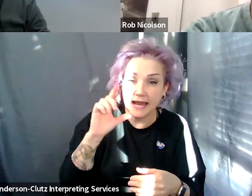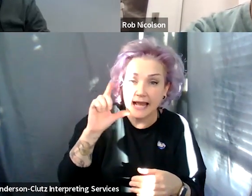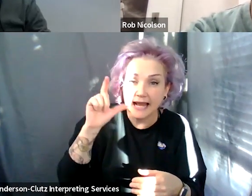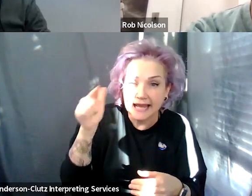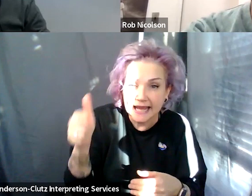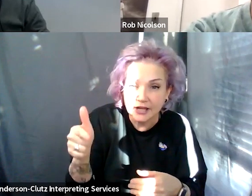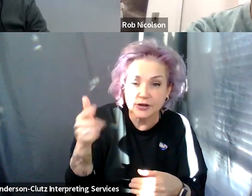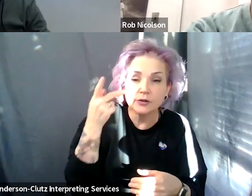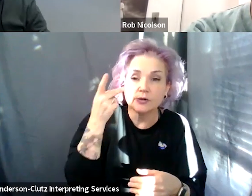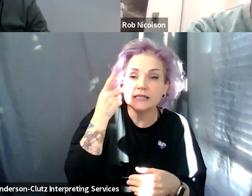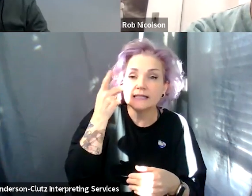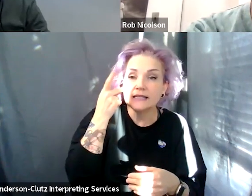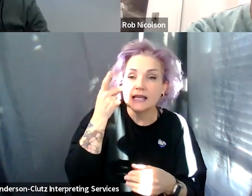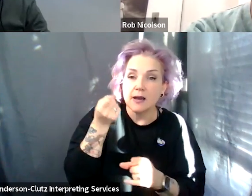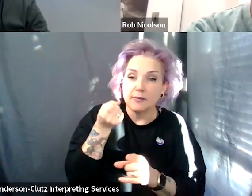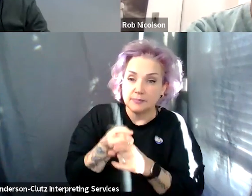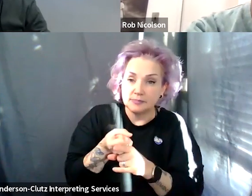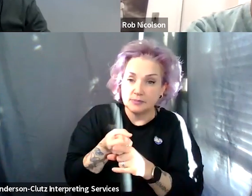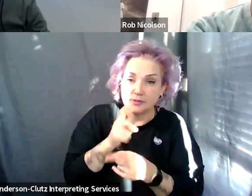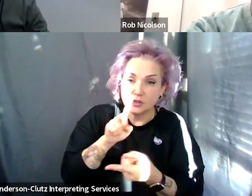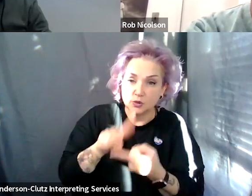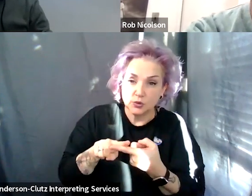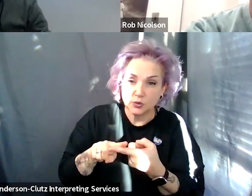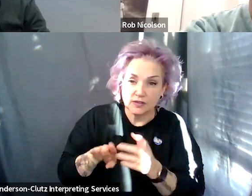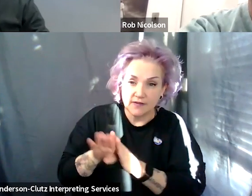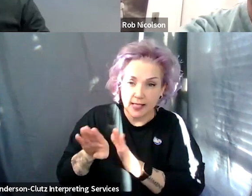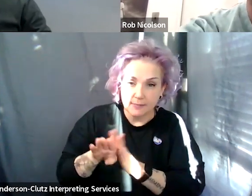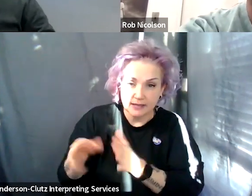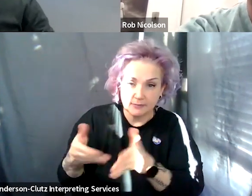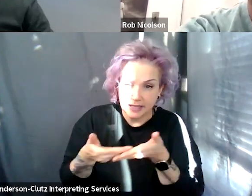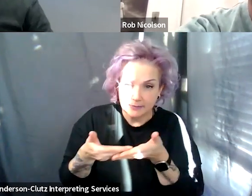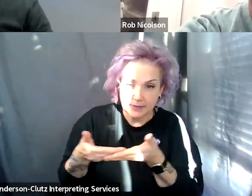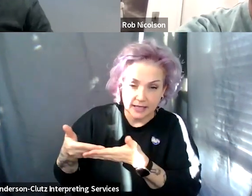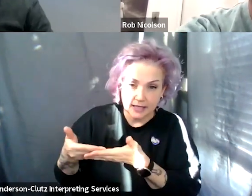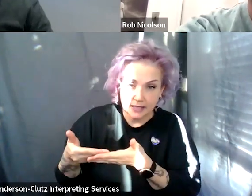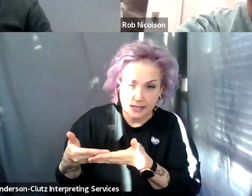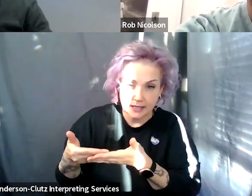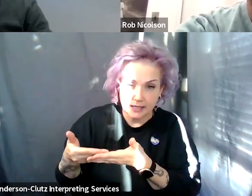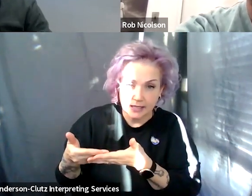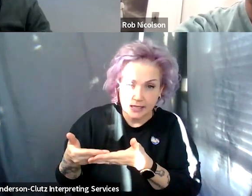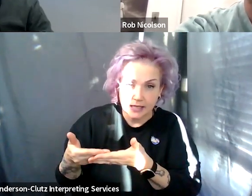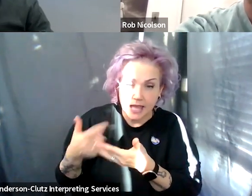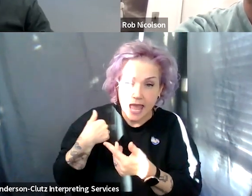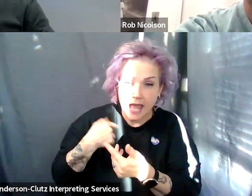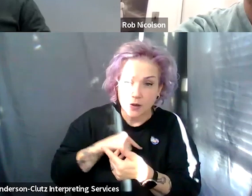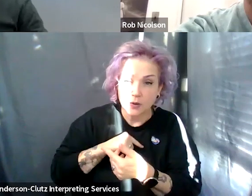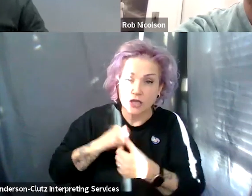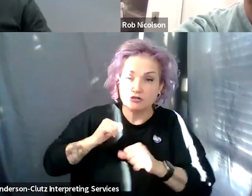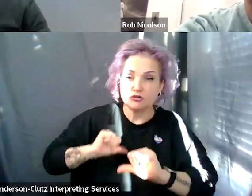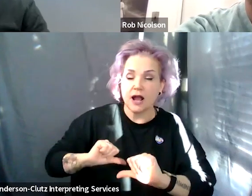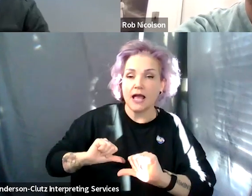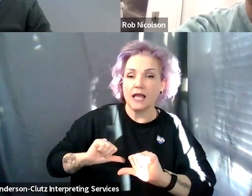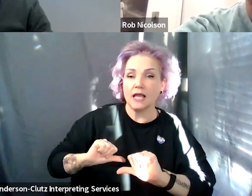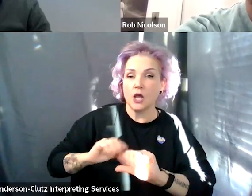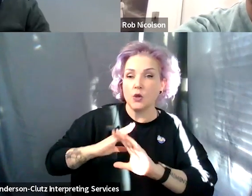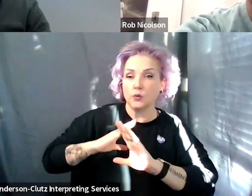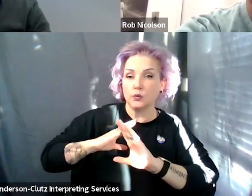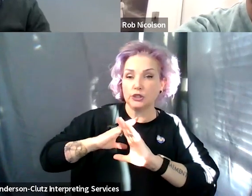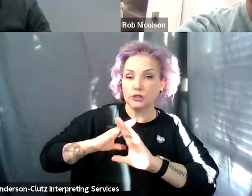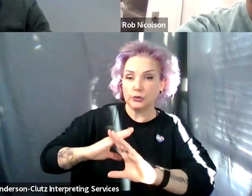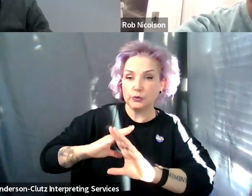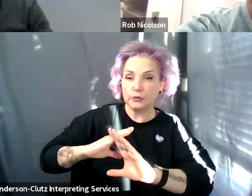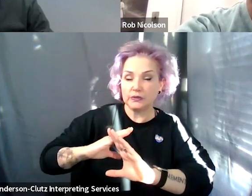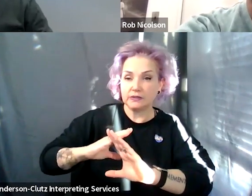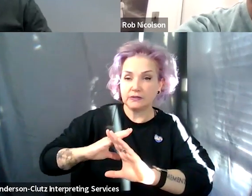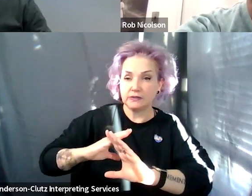off the action of the placental immune cells, the effect of the maternal immune activation goes away or gets reduced. So in some